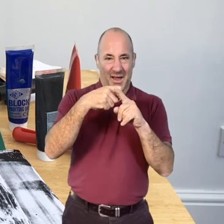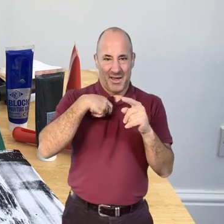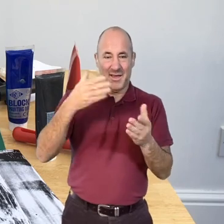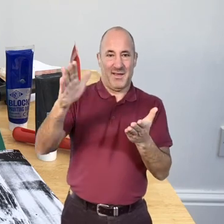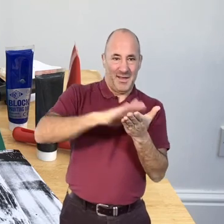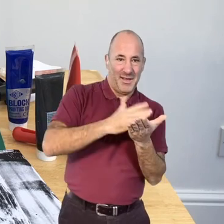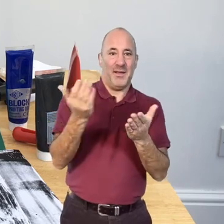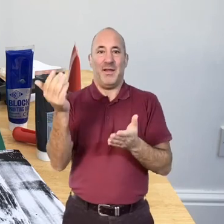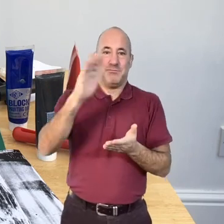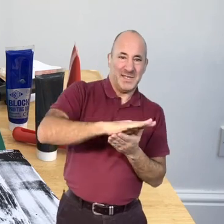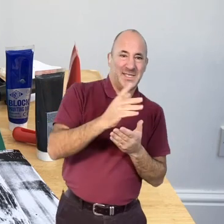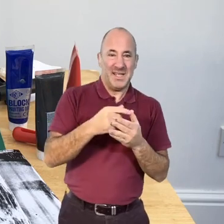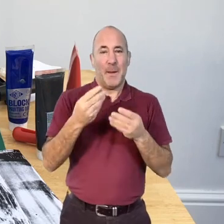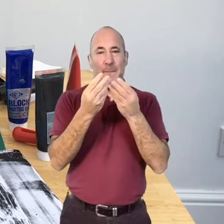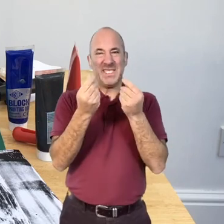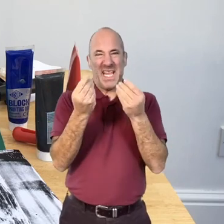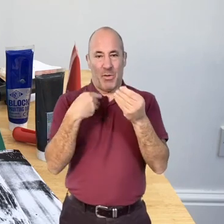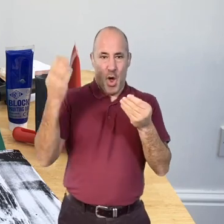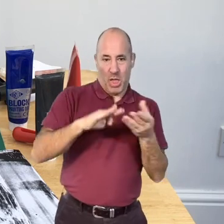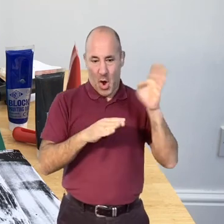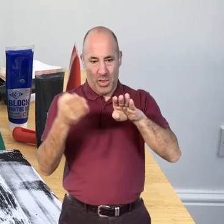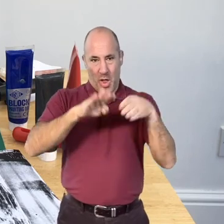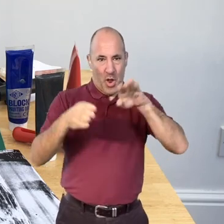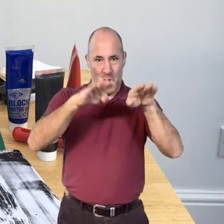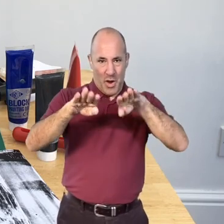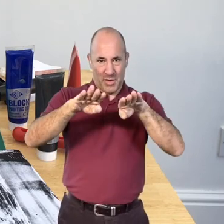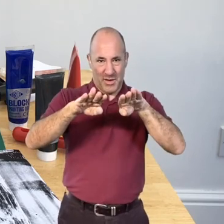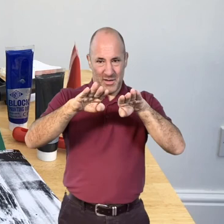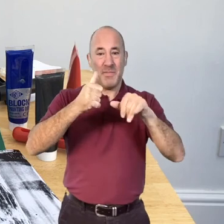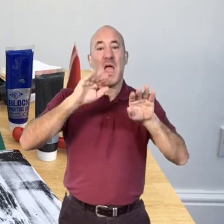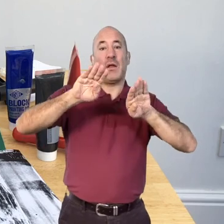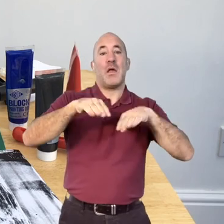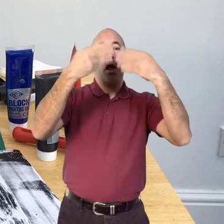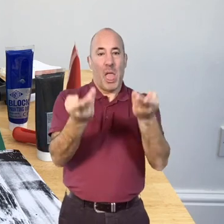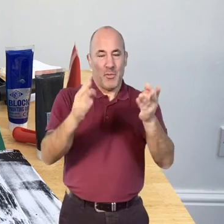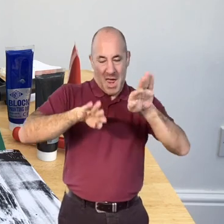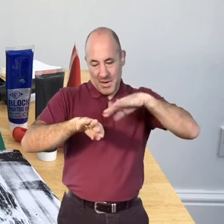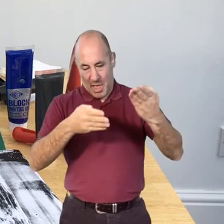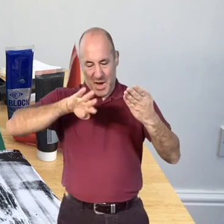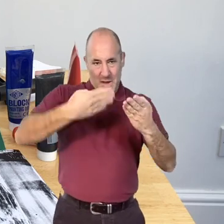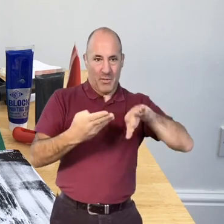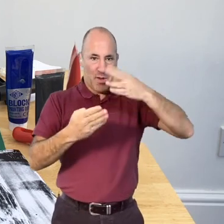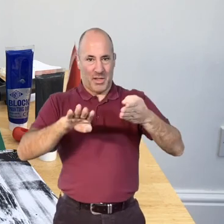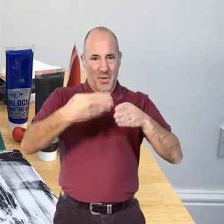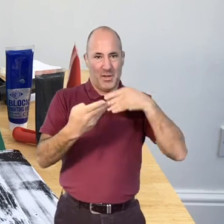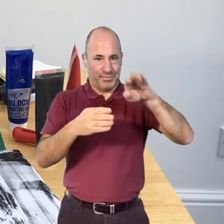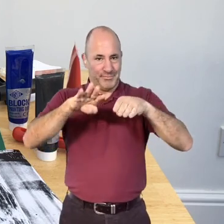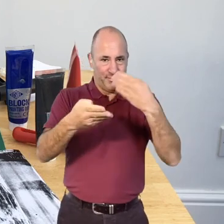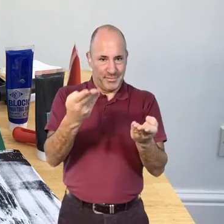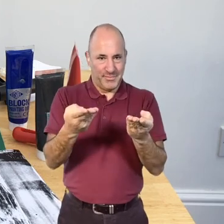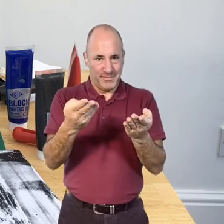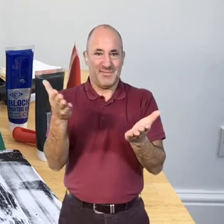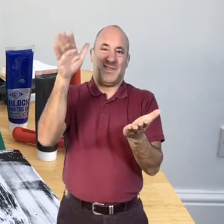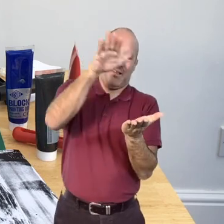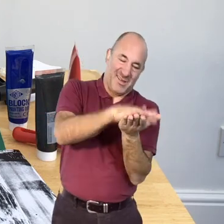again and layering lots of textured materials on top of the ink. And then we reverse those up. We